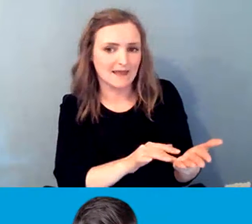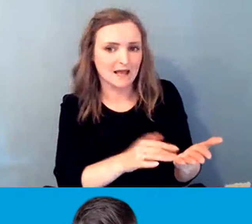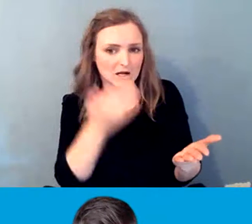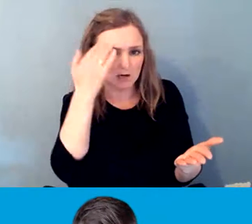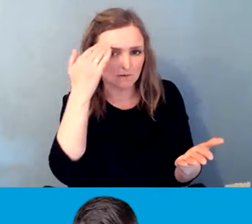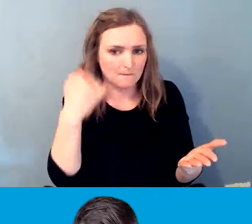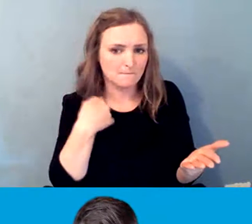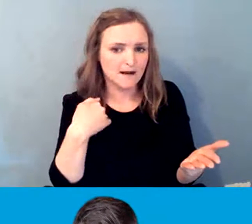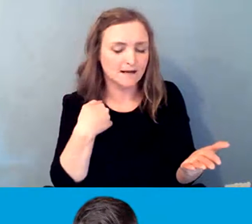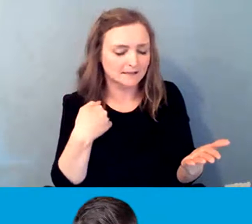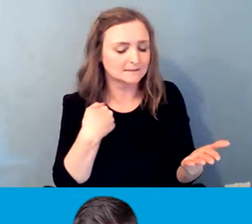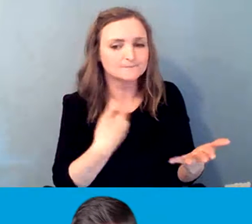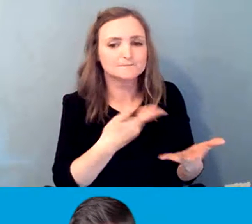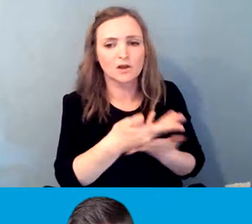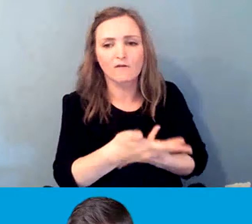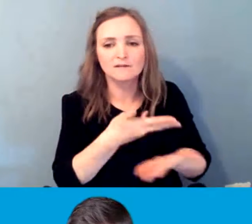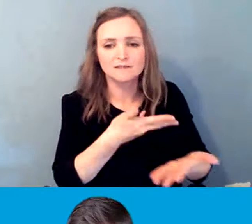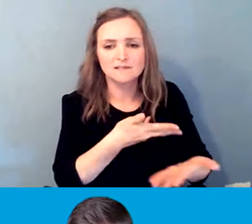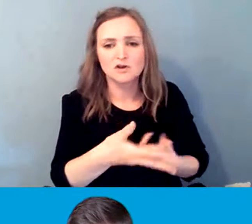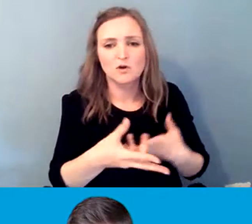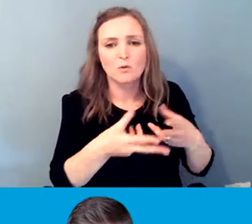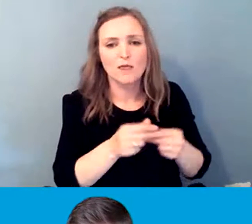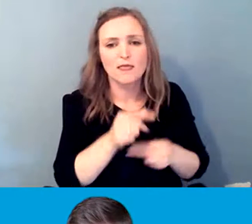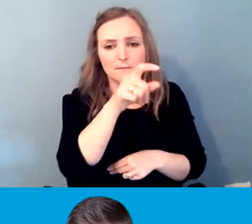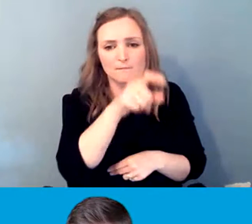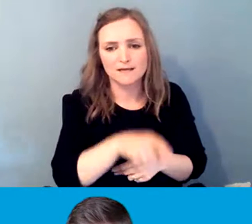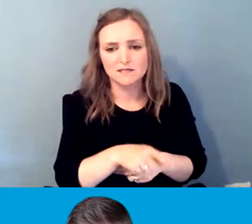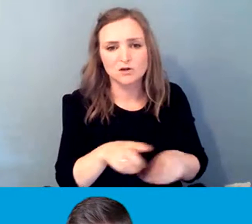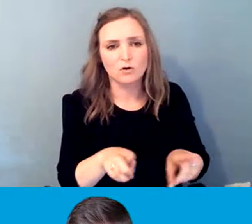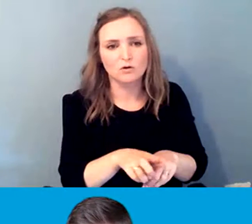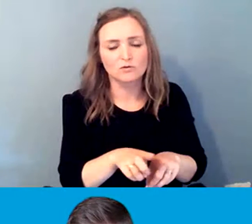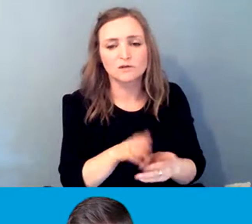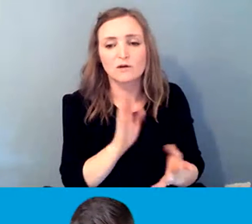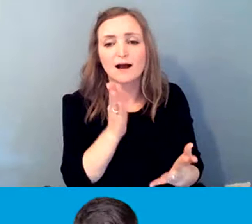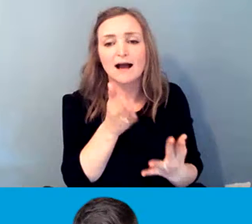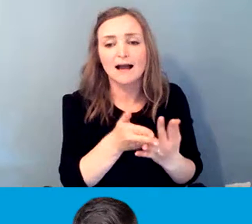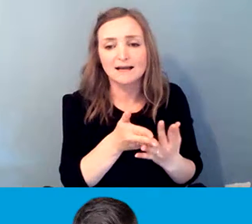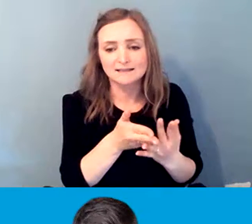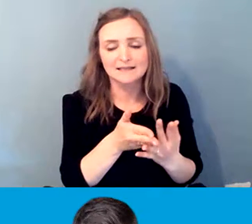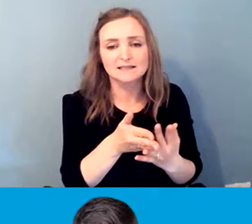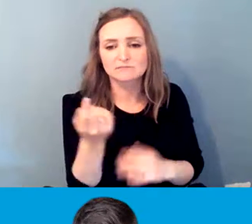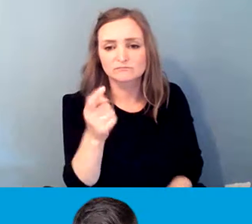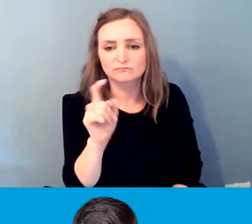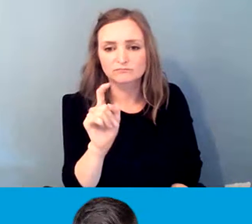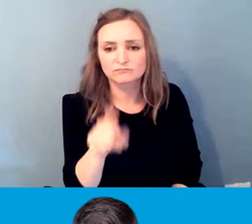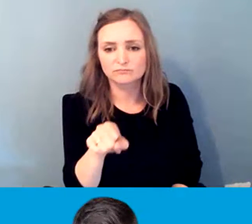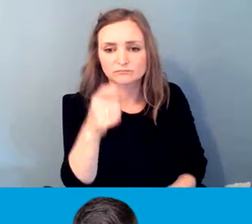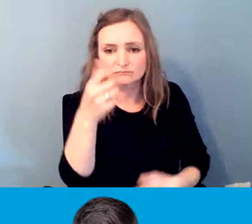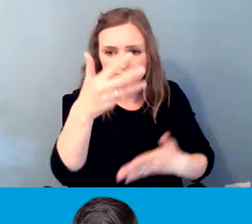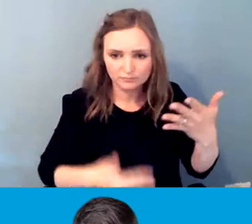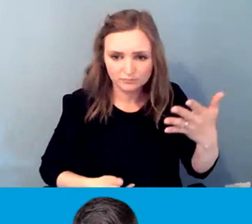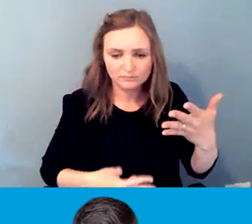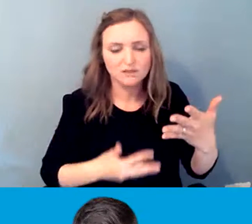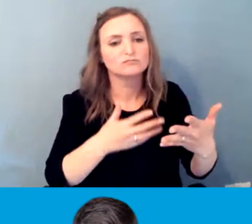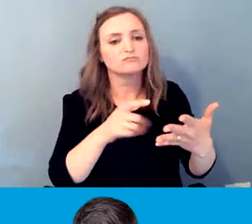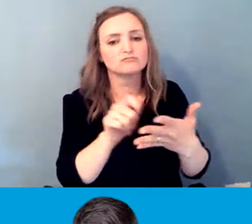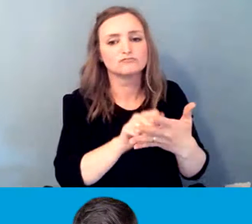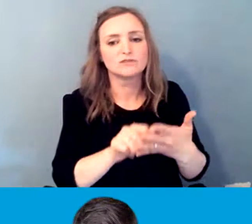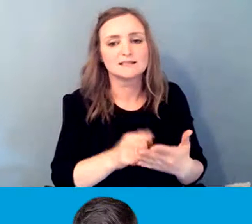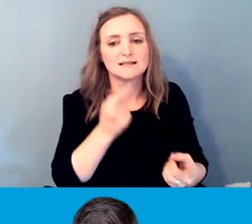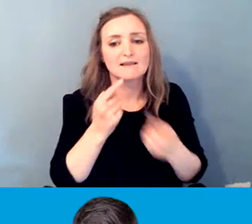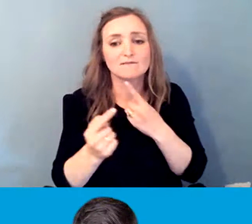those conversations. And also they have access at the press of a button to good written information to give to their